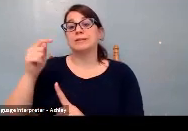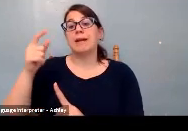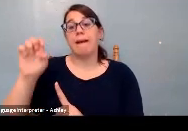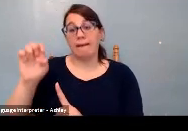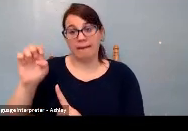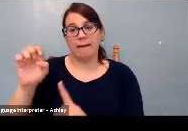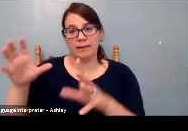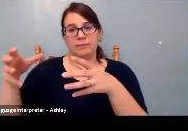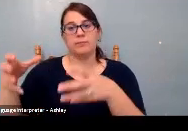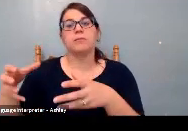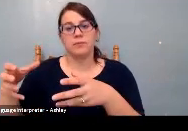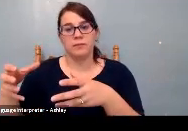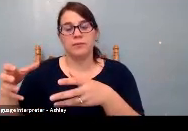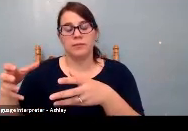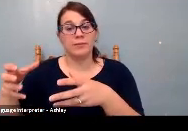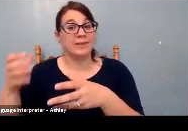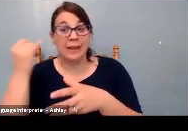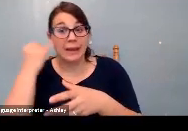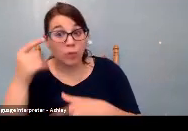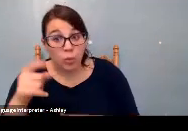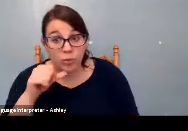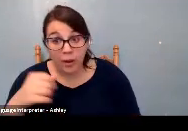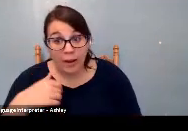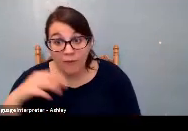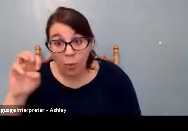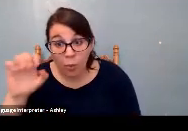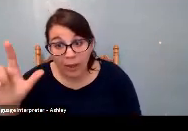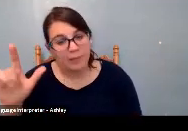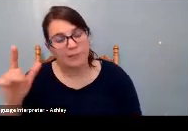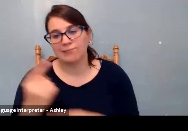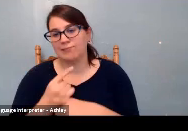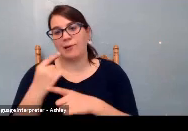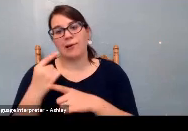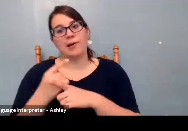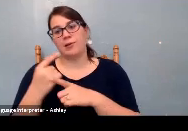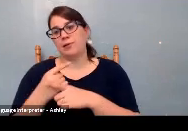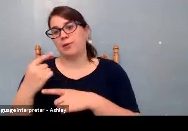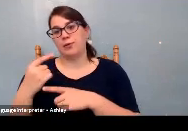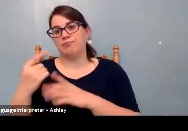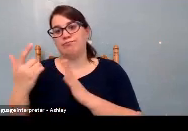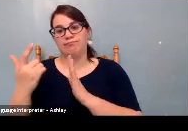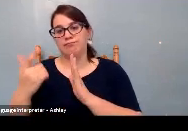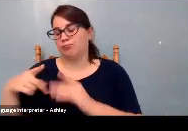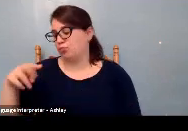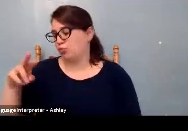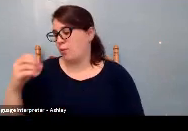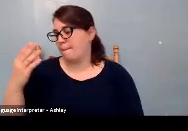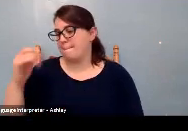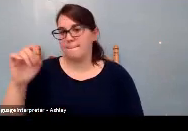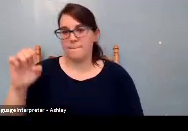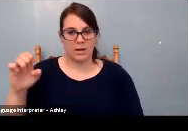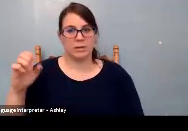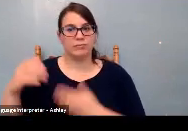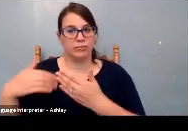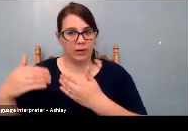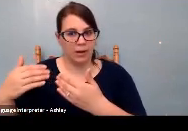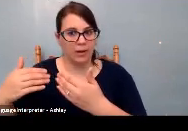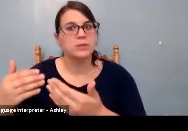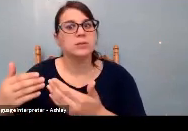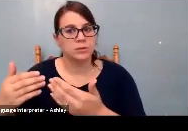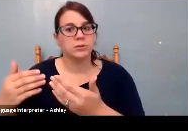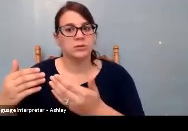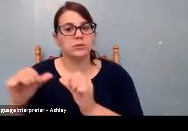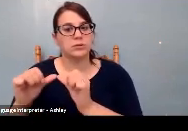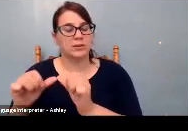will, then the account will go through the normal probate process. And that is a reason why it would be important to have a will.